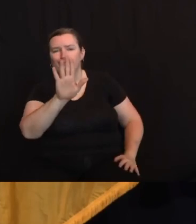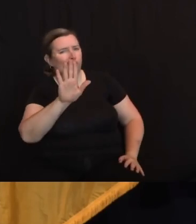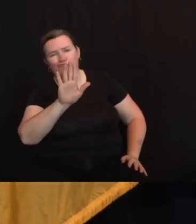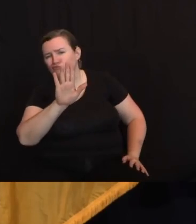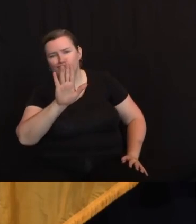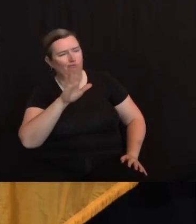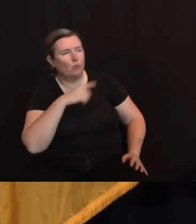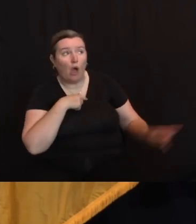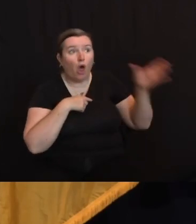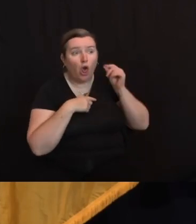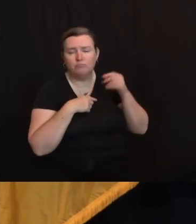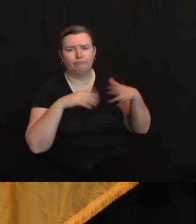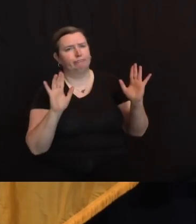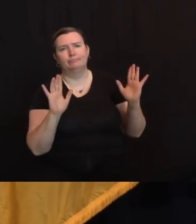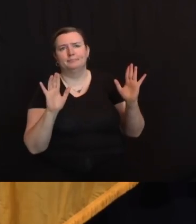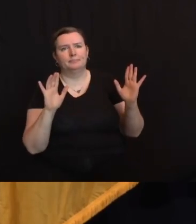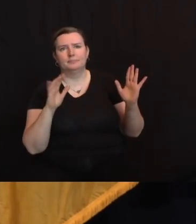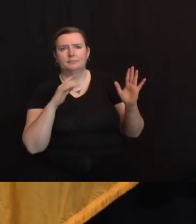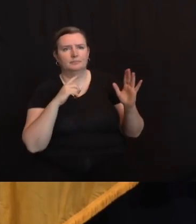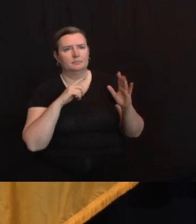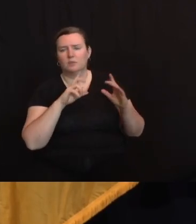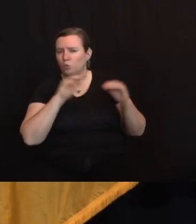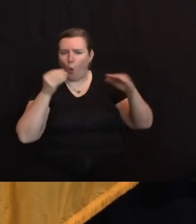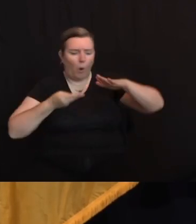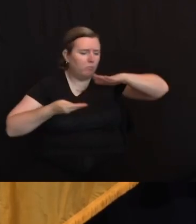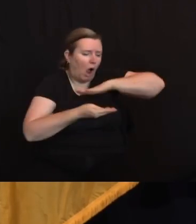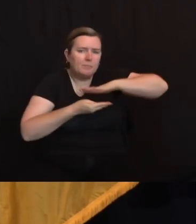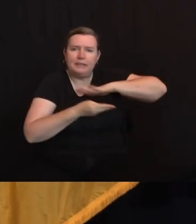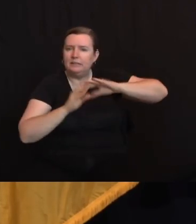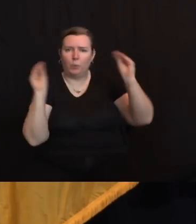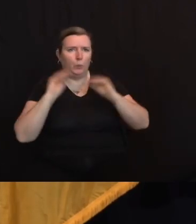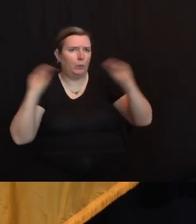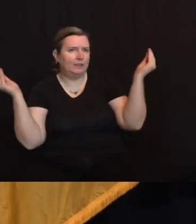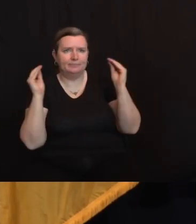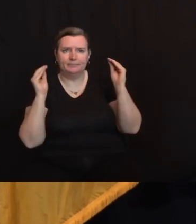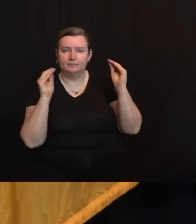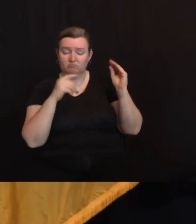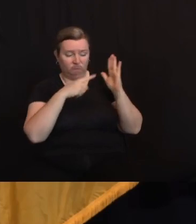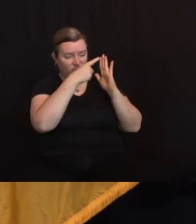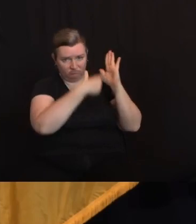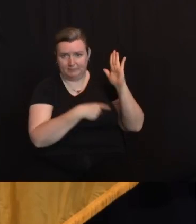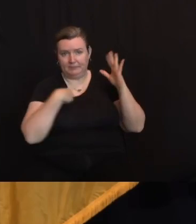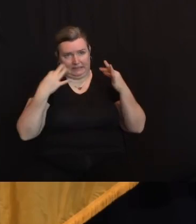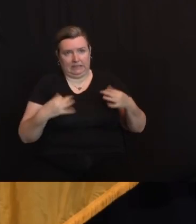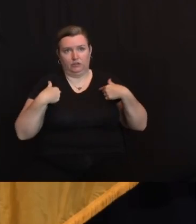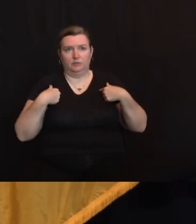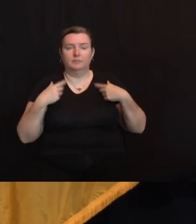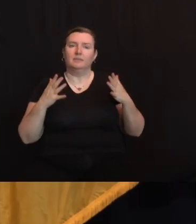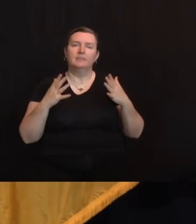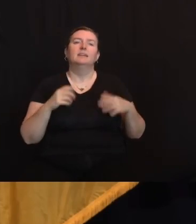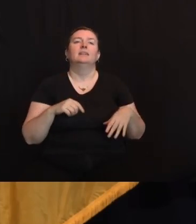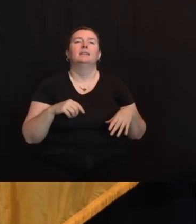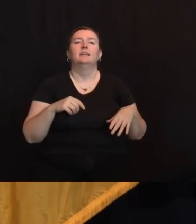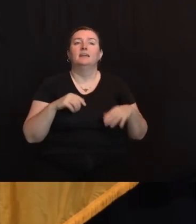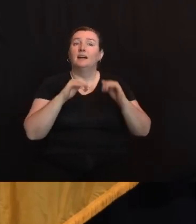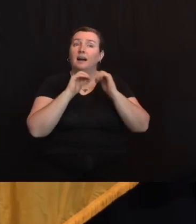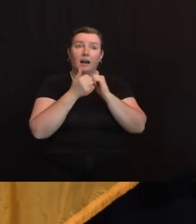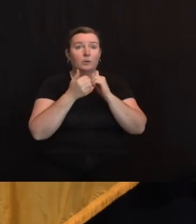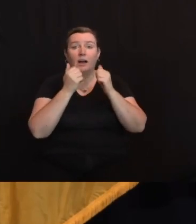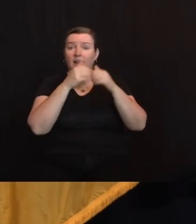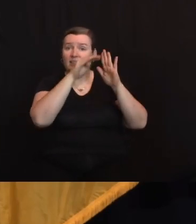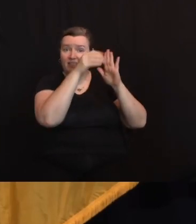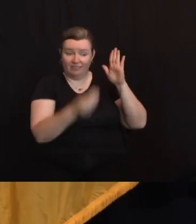And no cash exchanges hands here is related to this. All kidding aside, the benchmarks are quite clear, and it's a rolling